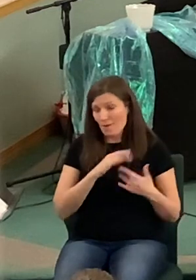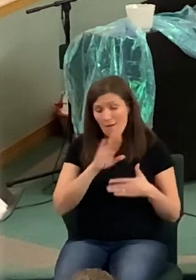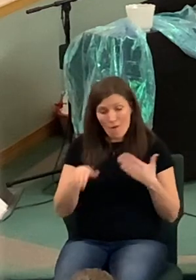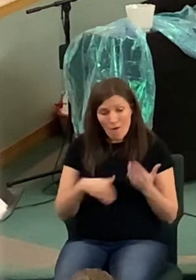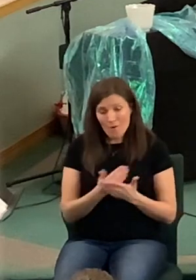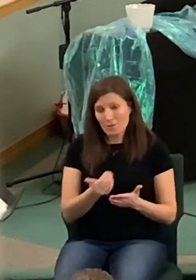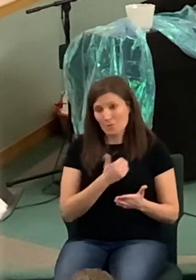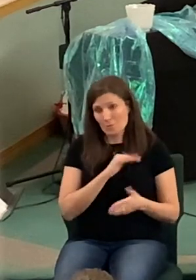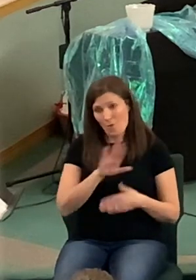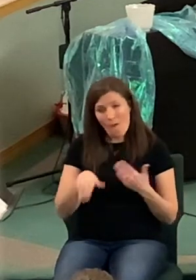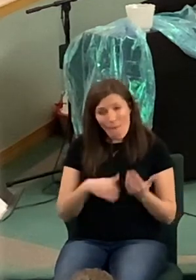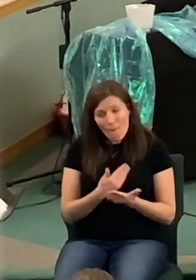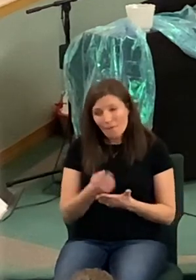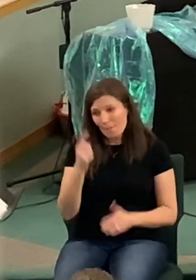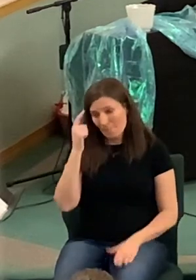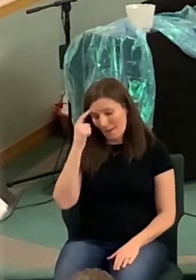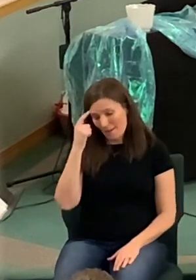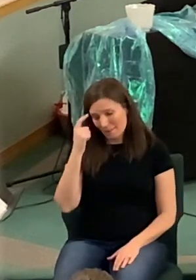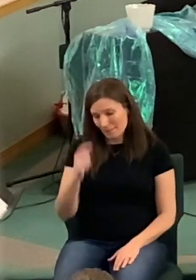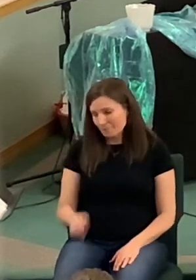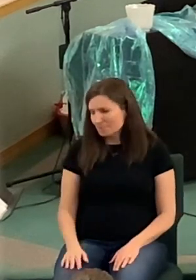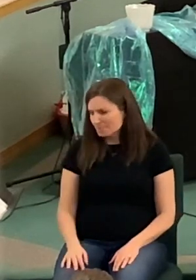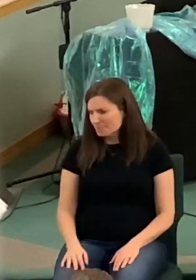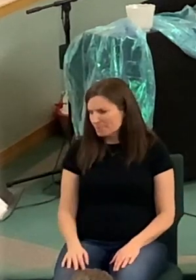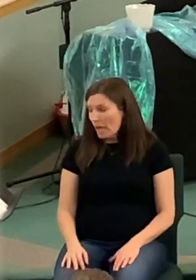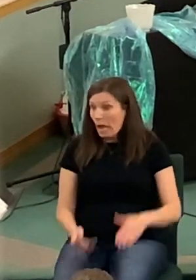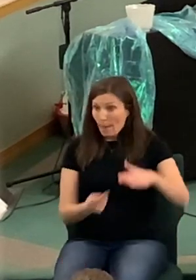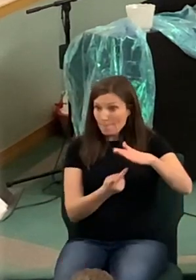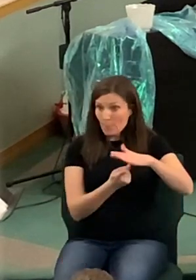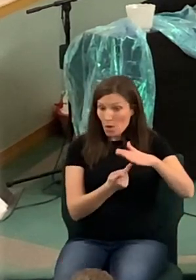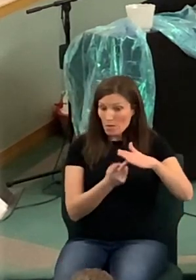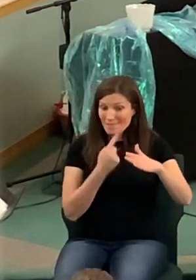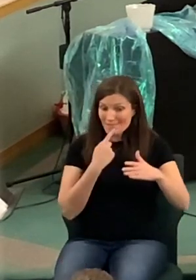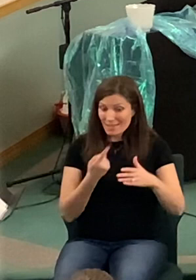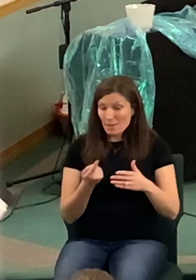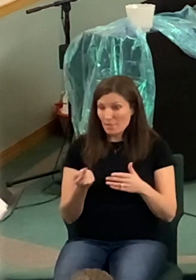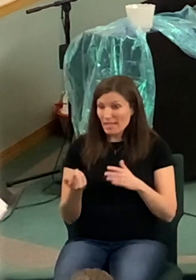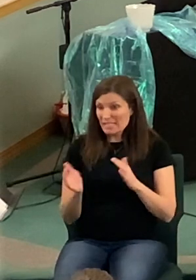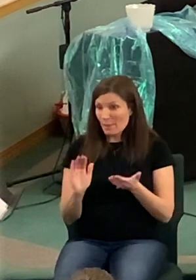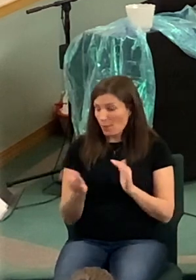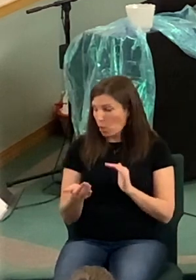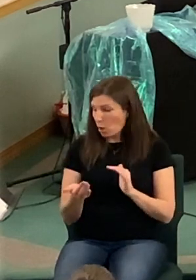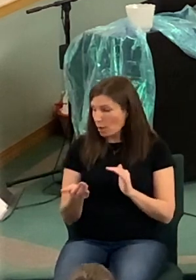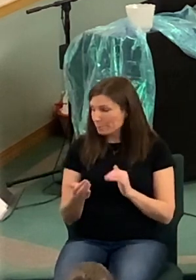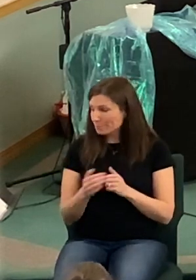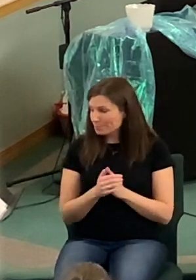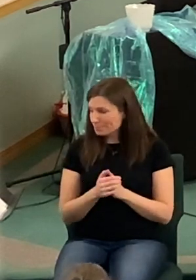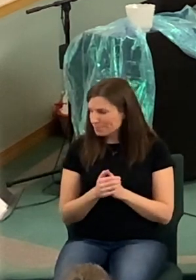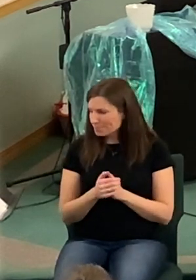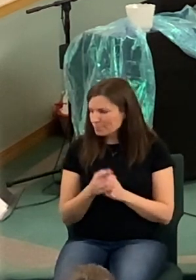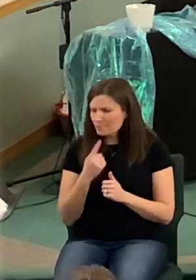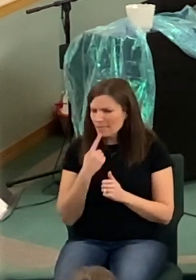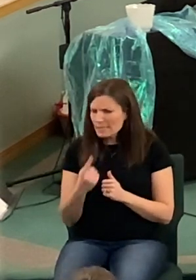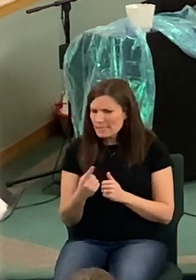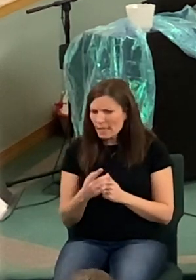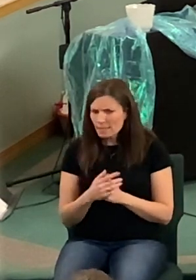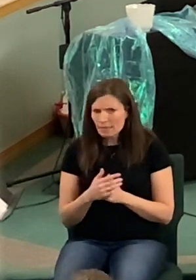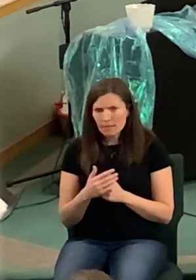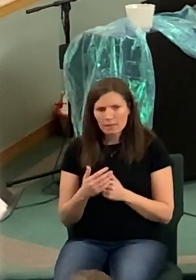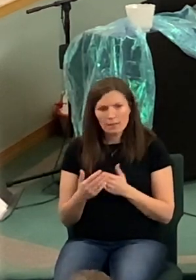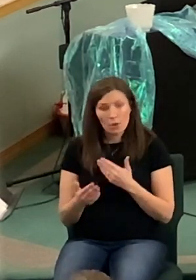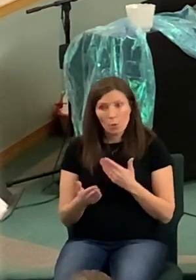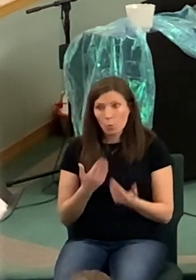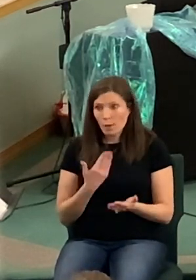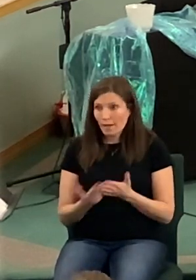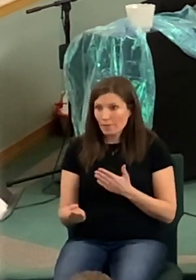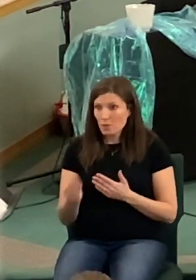mind." Paul said something similar in 1 Corinthians chapter 10, verse 31. He said, "Whatever then